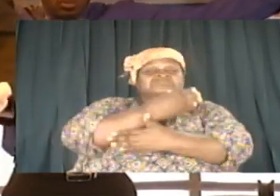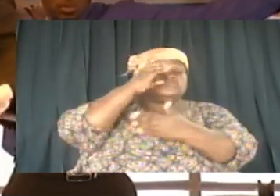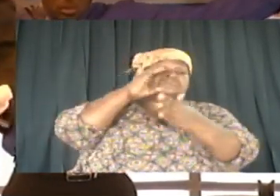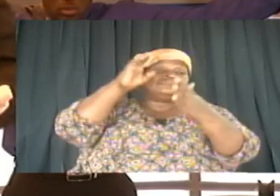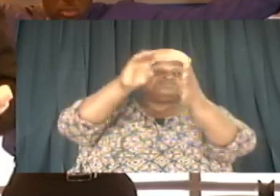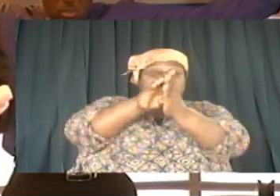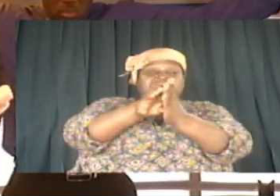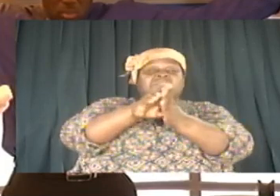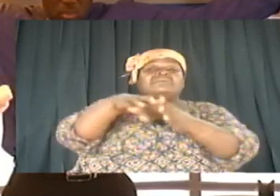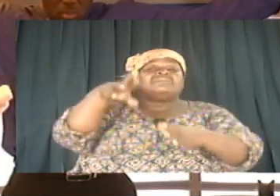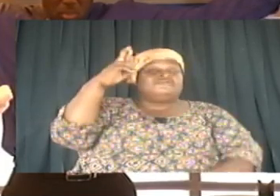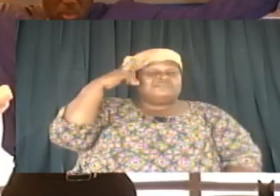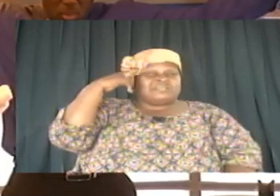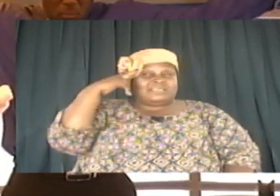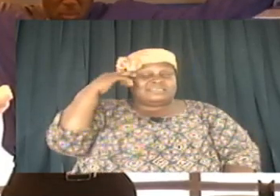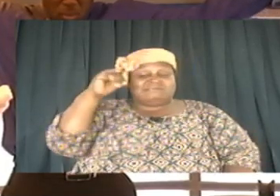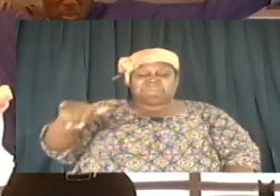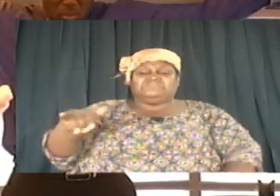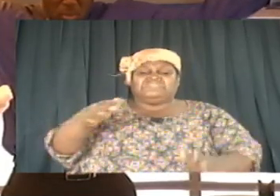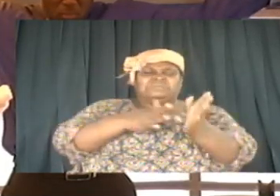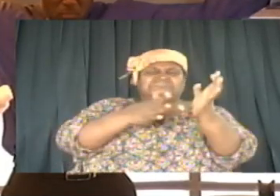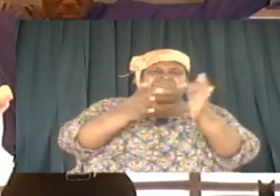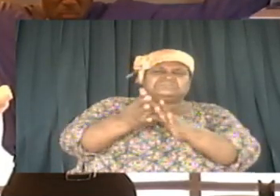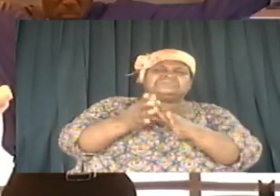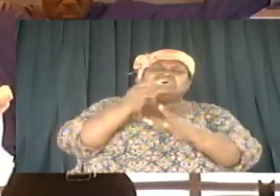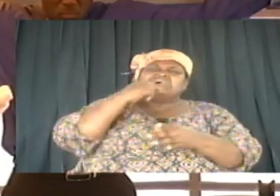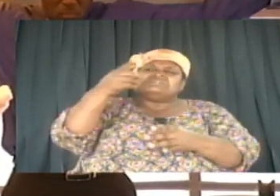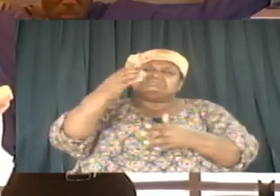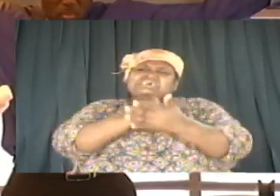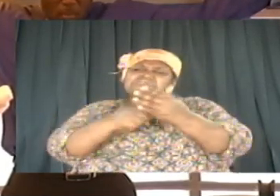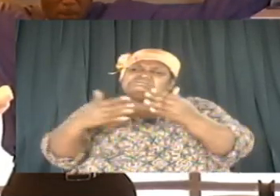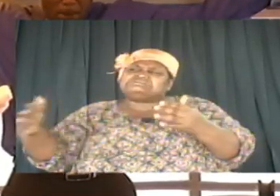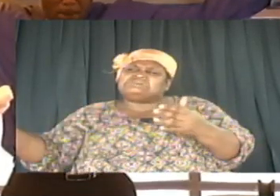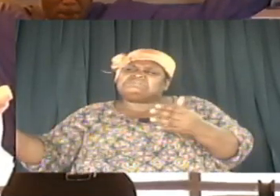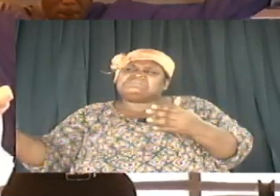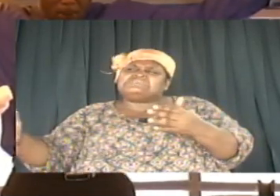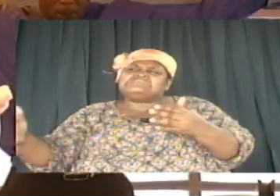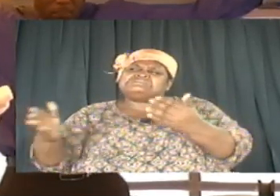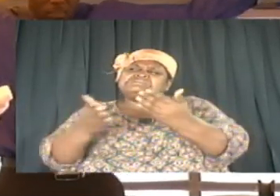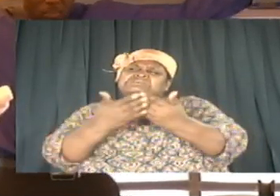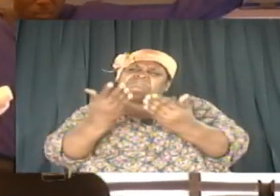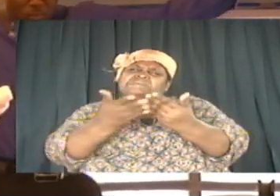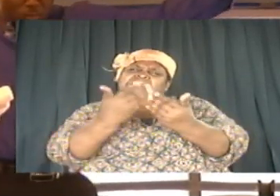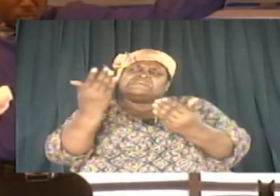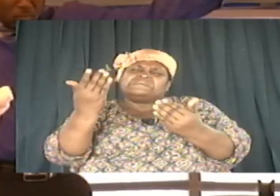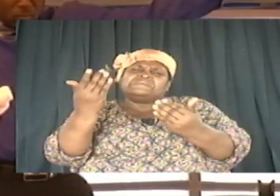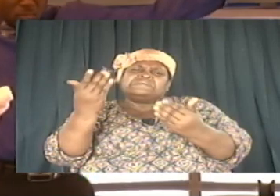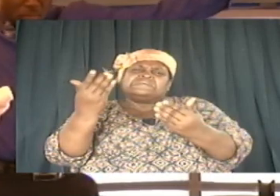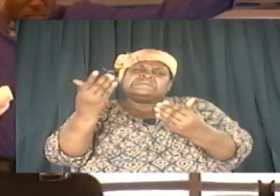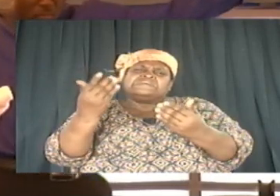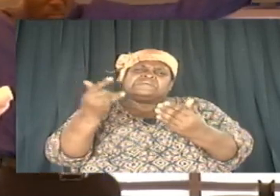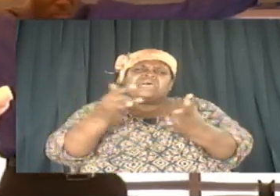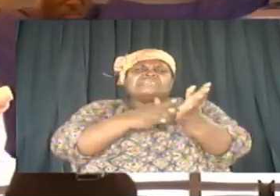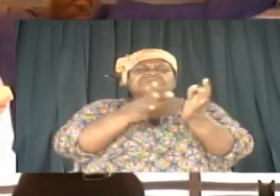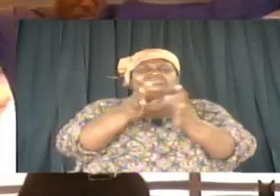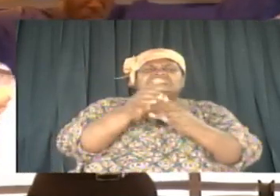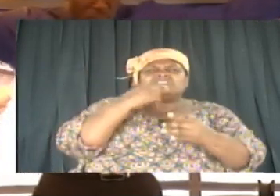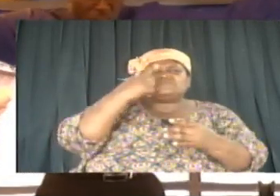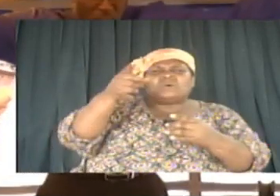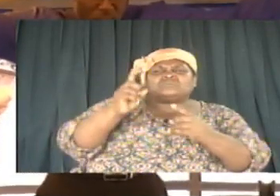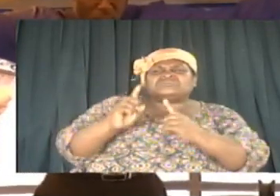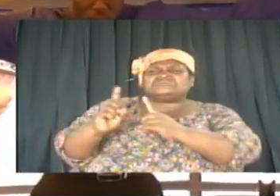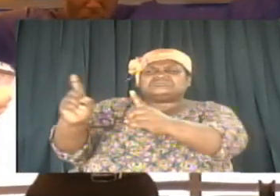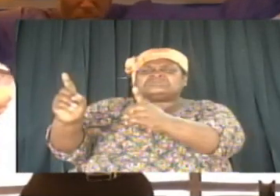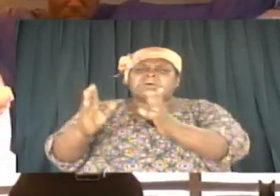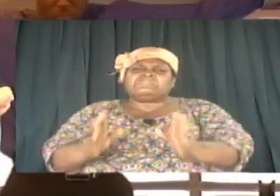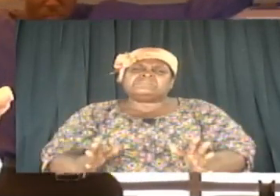that Jesus was saying something very significant. And he spoke to his disciples in Matthew